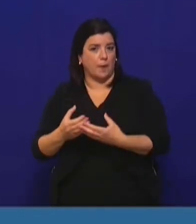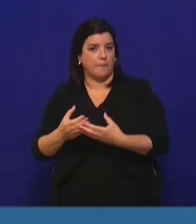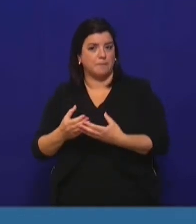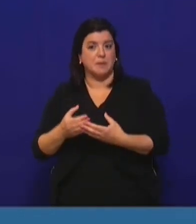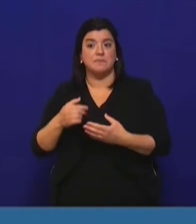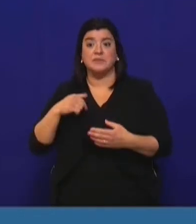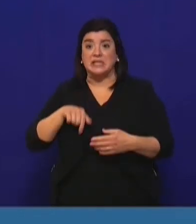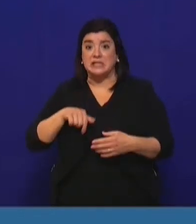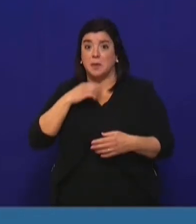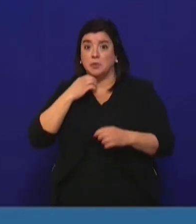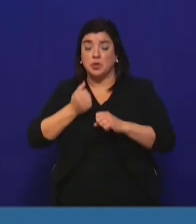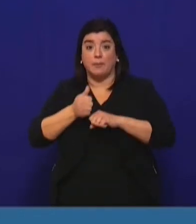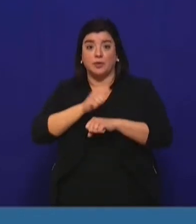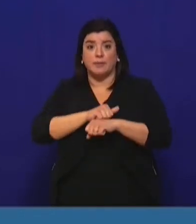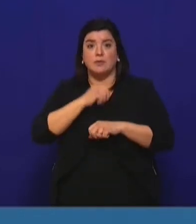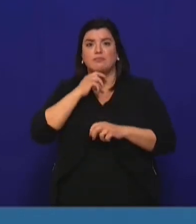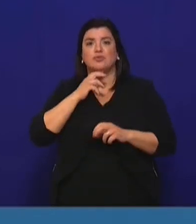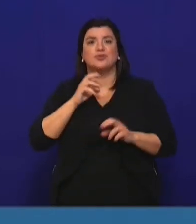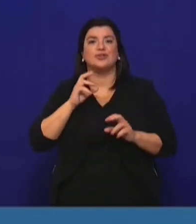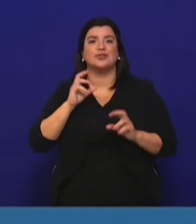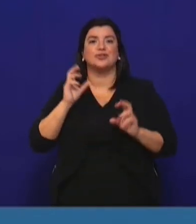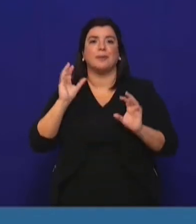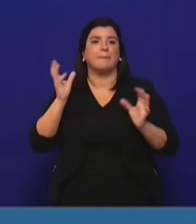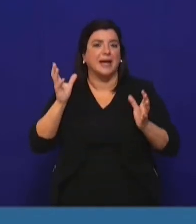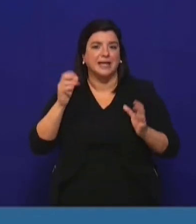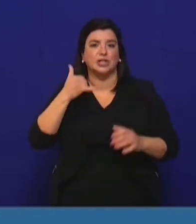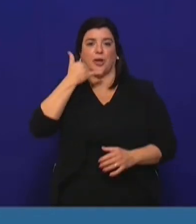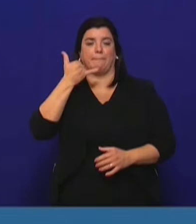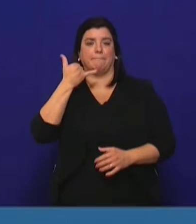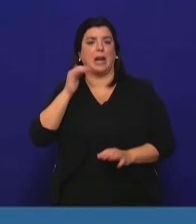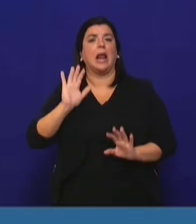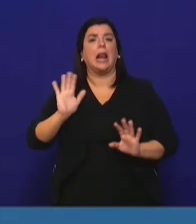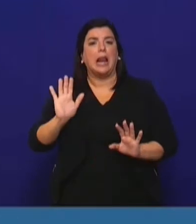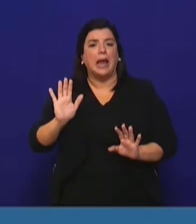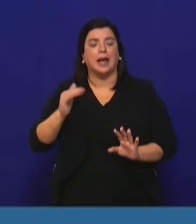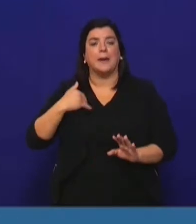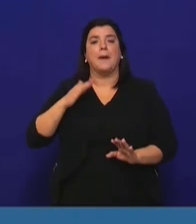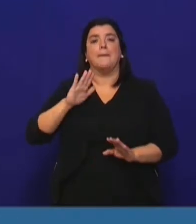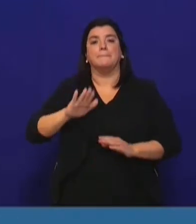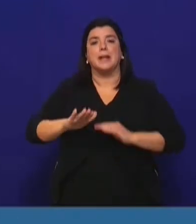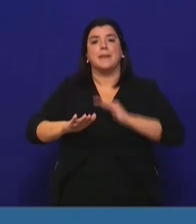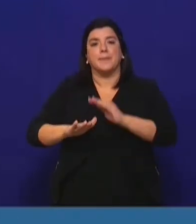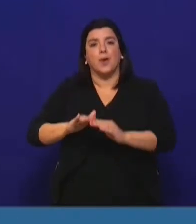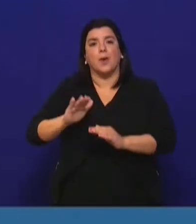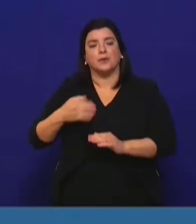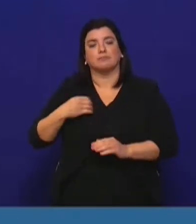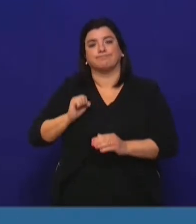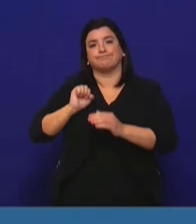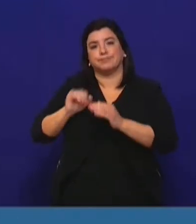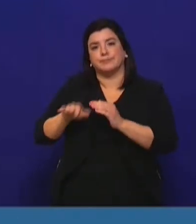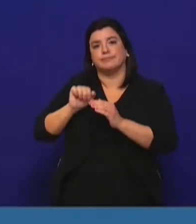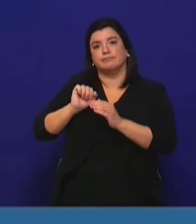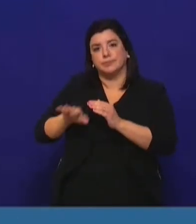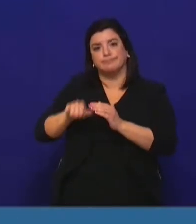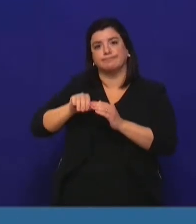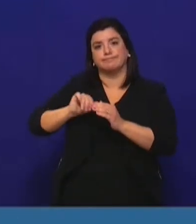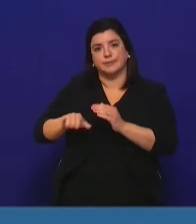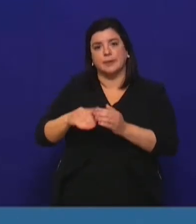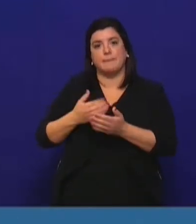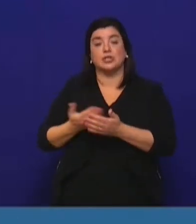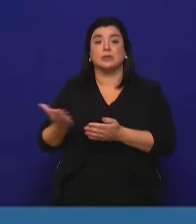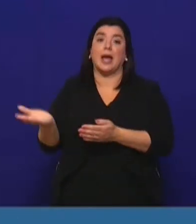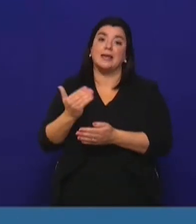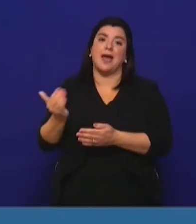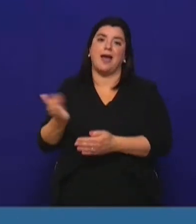dieħla ma jirċivux litri, m'hemmx għalfejn toqgħodu ċemplu għaliex aħna nibdew nibagħtu għalikom bil-mod il-mod u nkun nistgħu nlaqmukom.